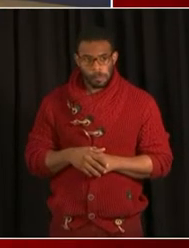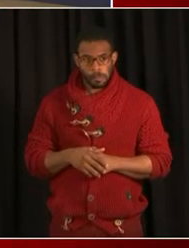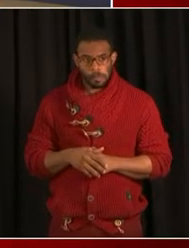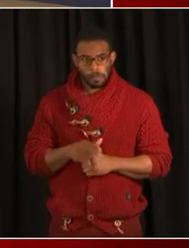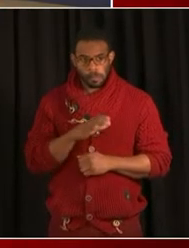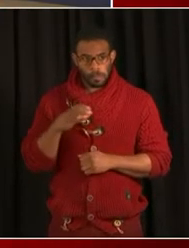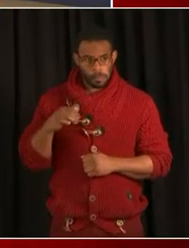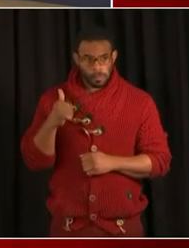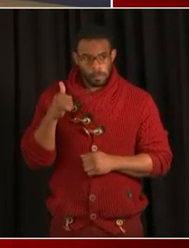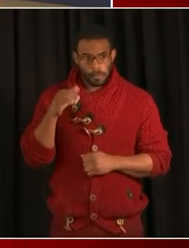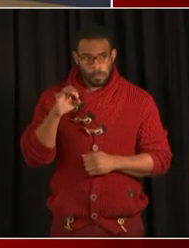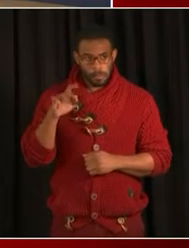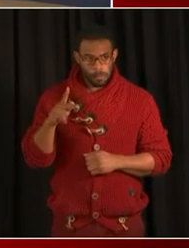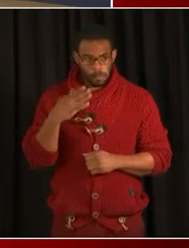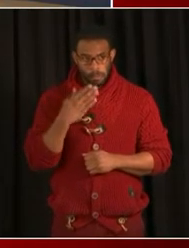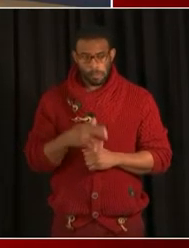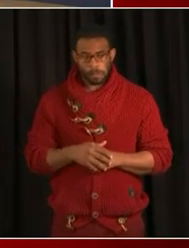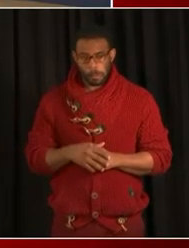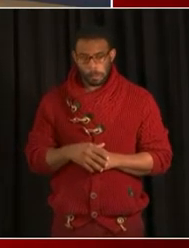Commissioner Cook.